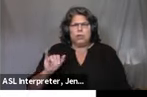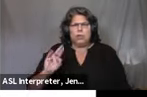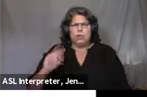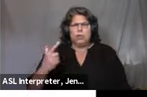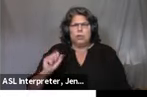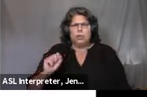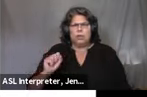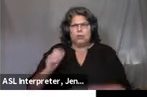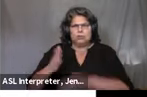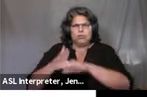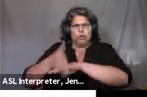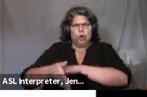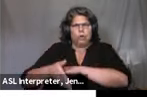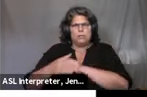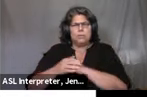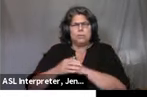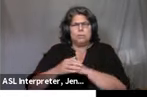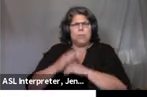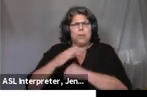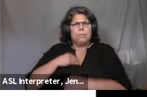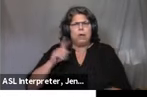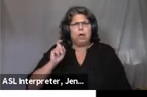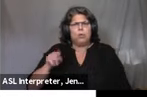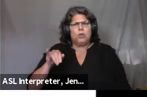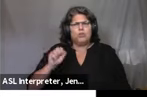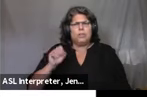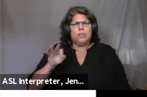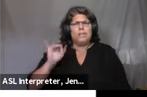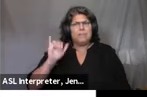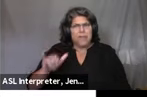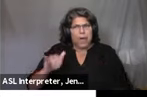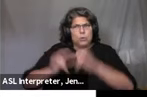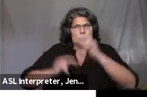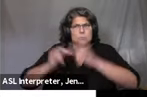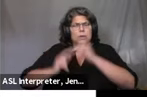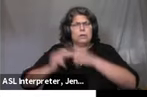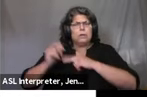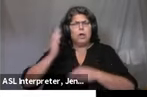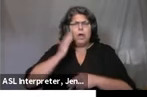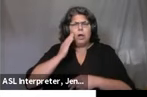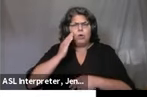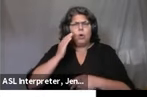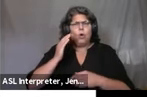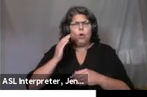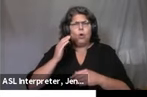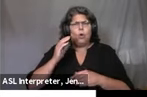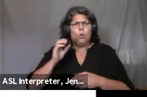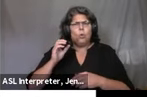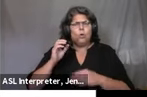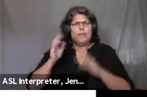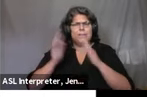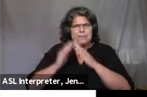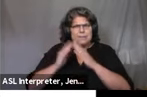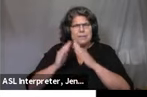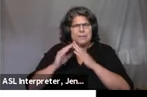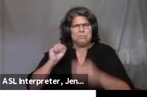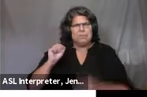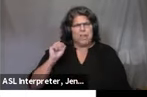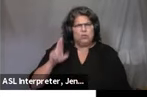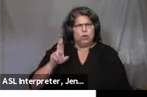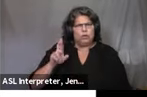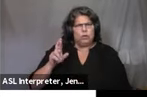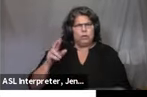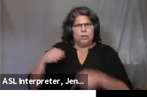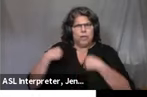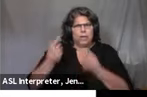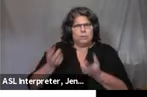The question I have is, if that were built out, I know the city has been trying for some time, Santa Rosa, to get that